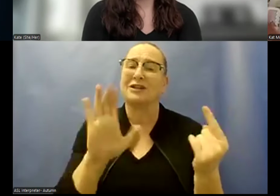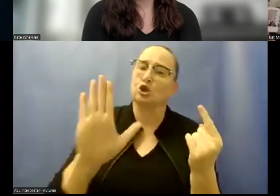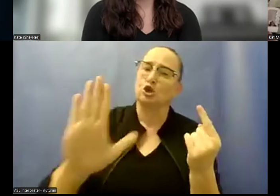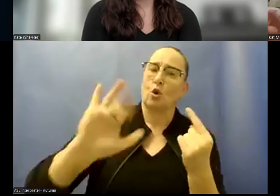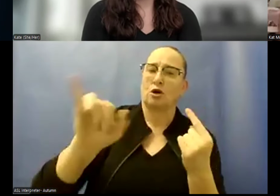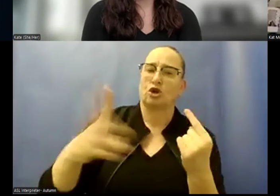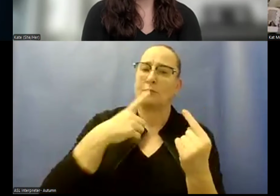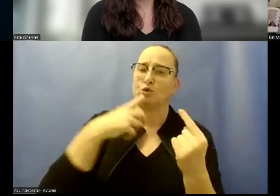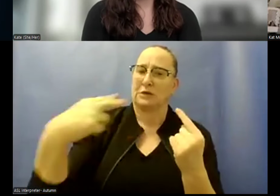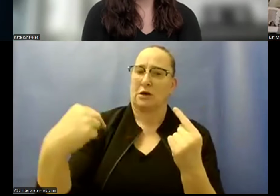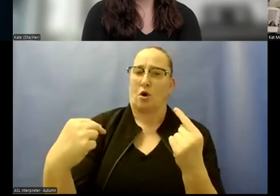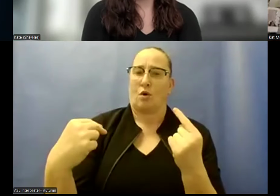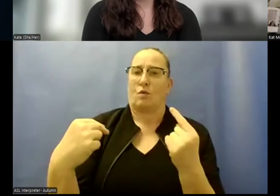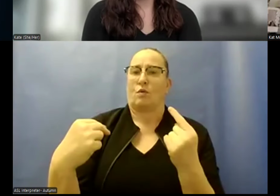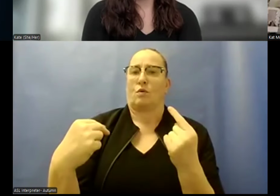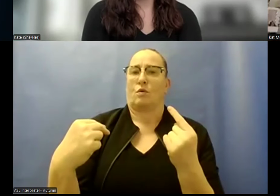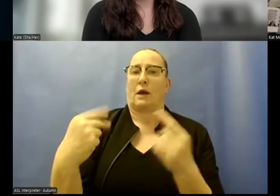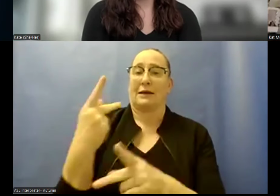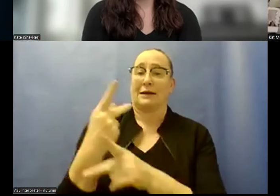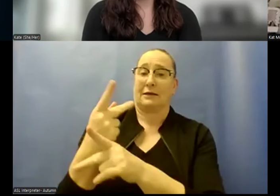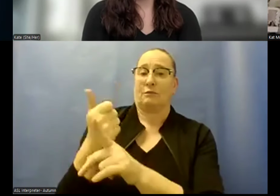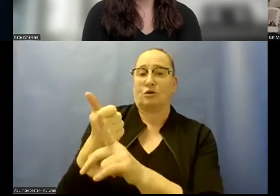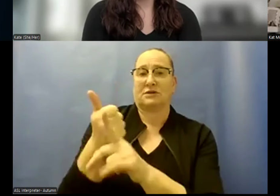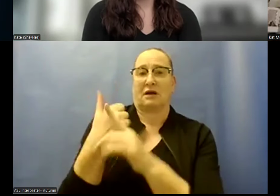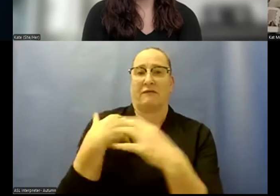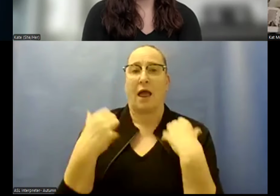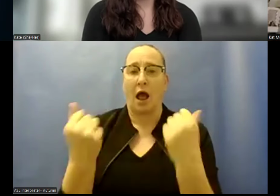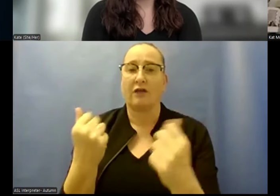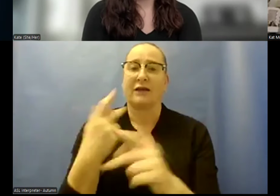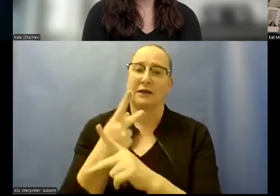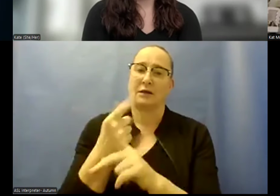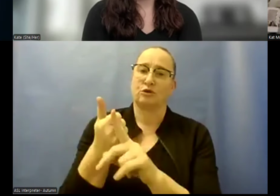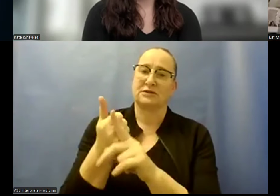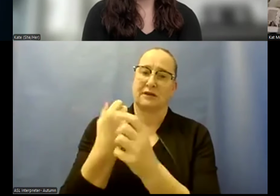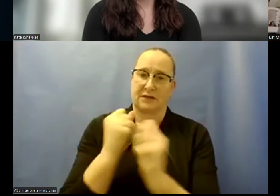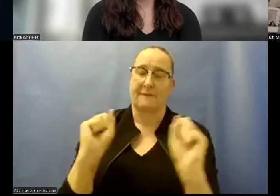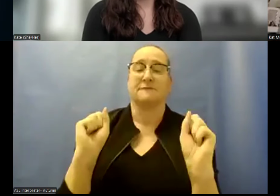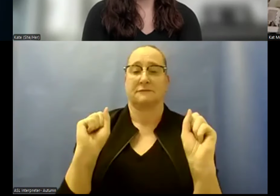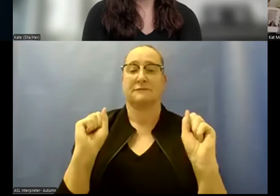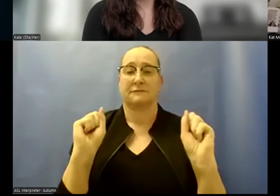say no and keep yourself healthy and keep yourself safe. And